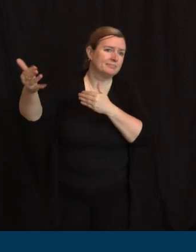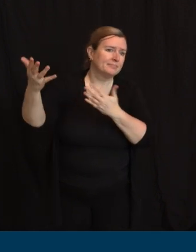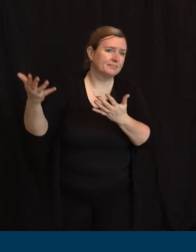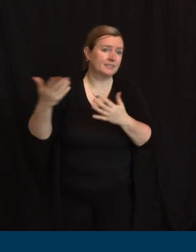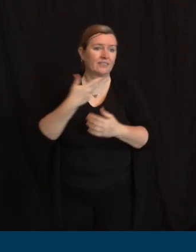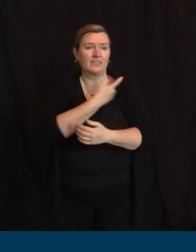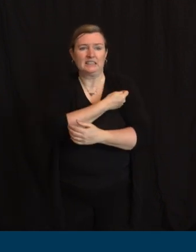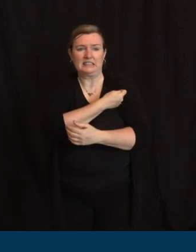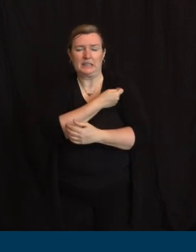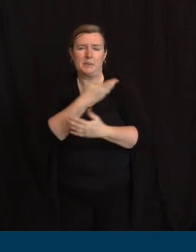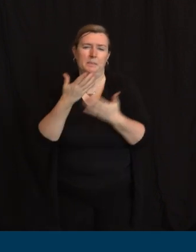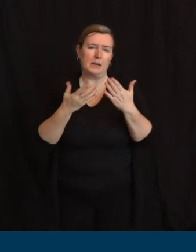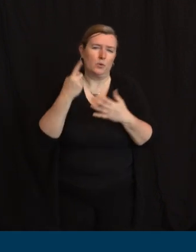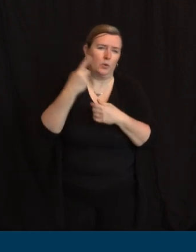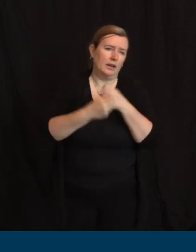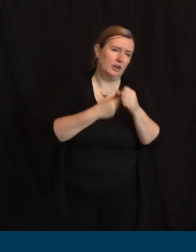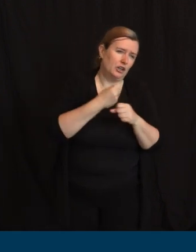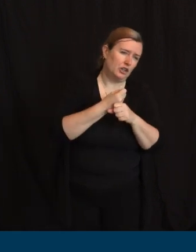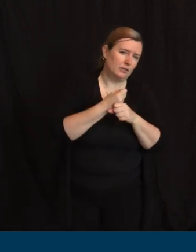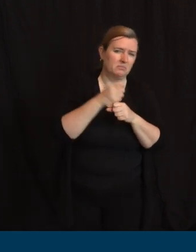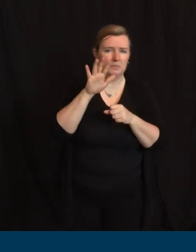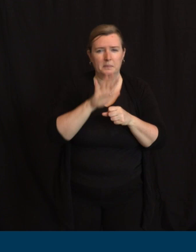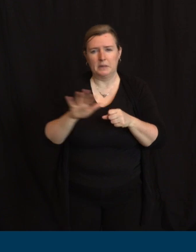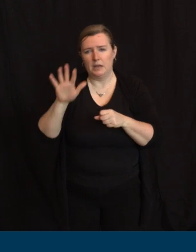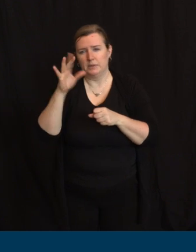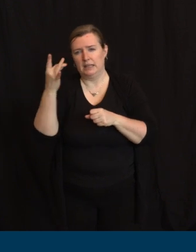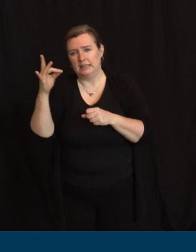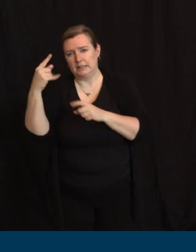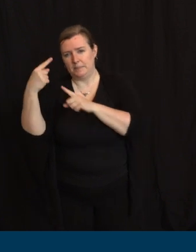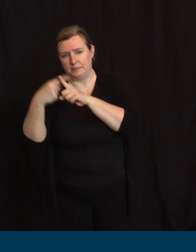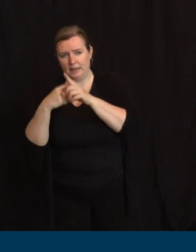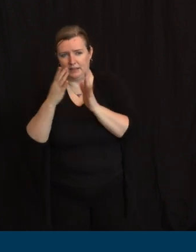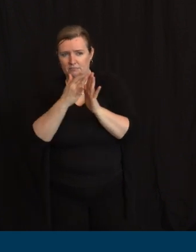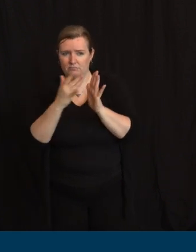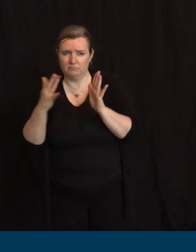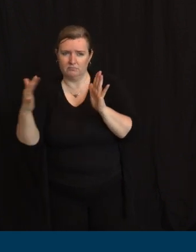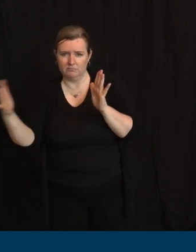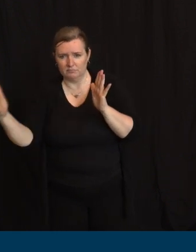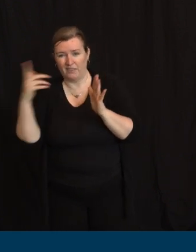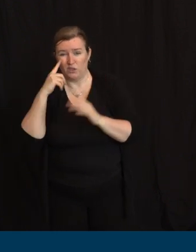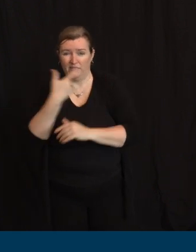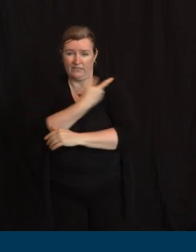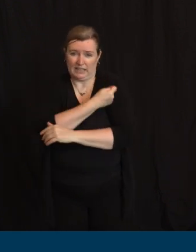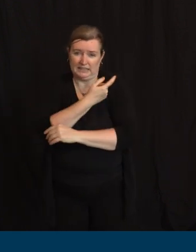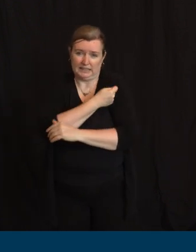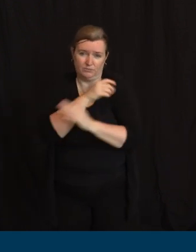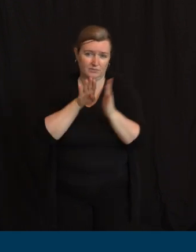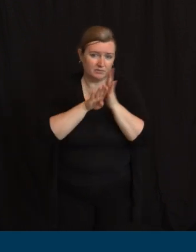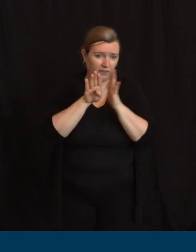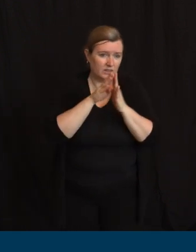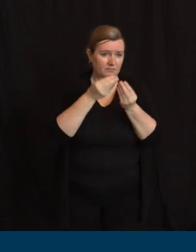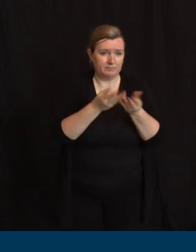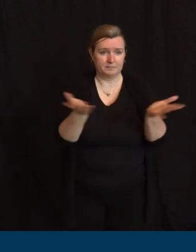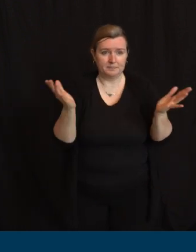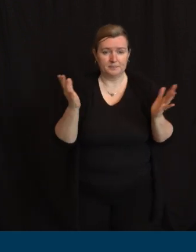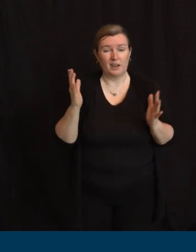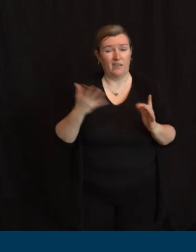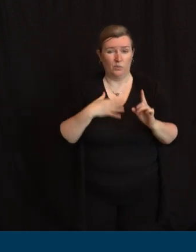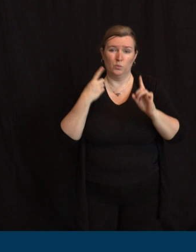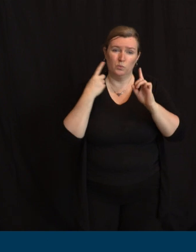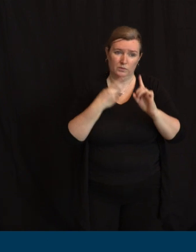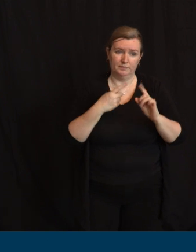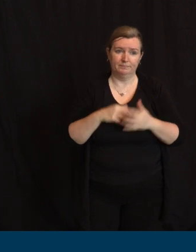sequence of hope for events. That's the curve that we want to be on. Real quick, Elise. So you're going to continue to press